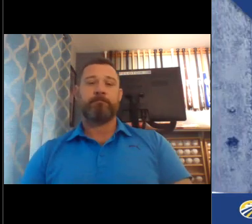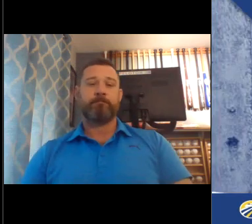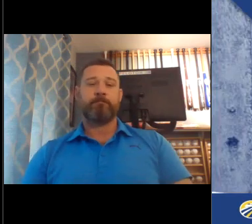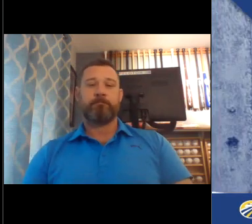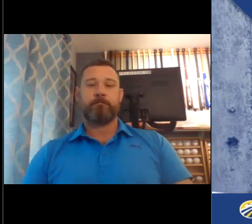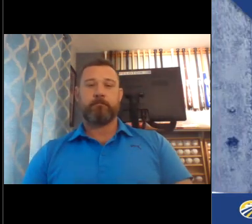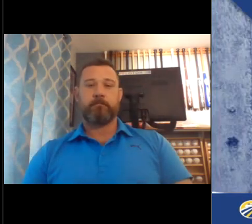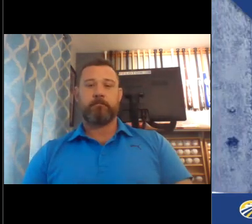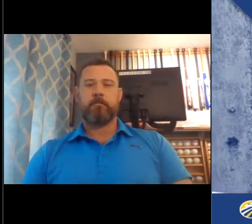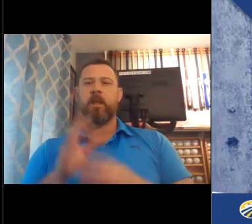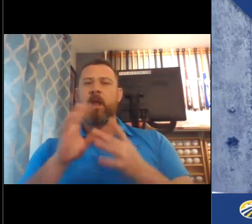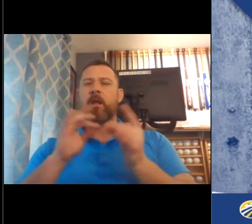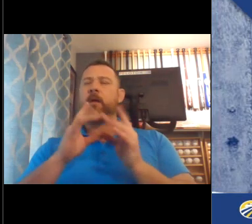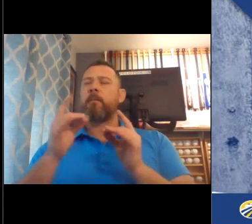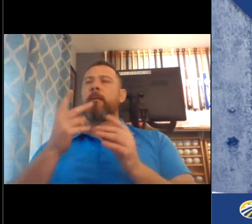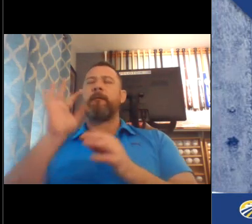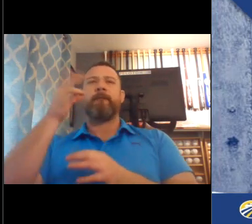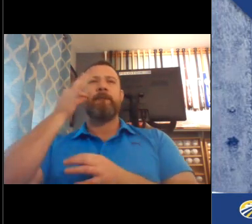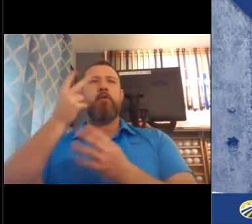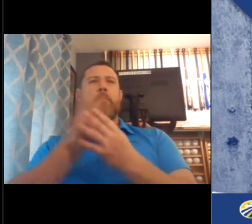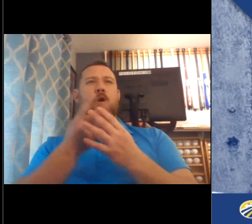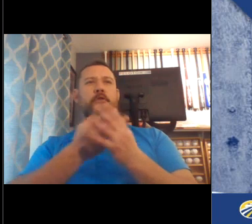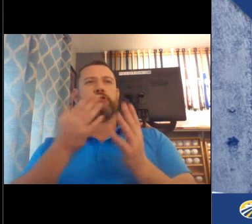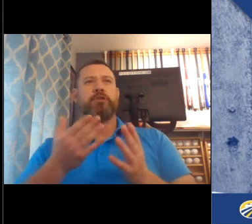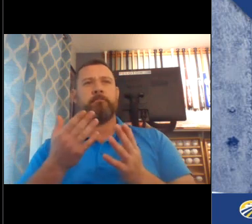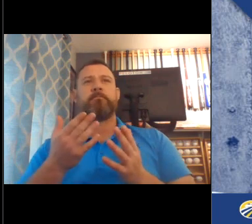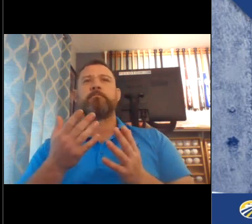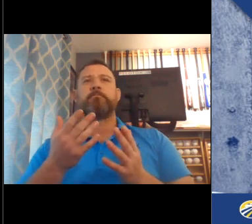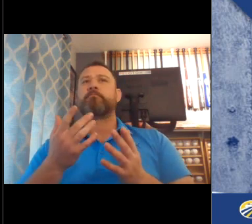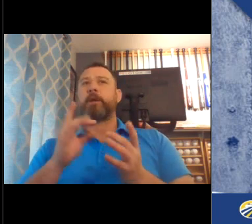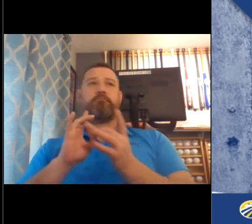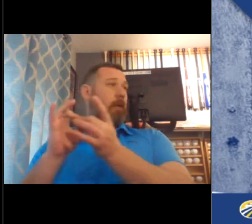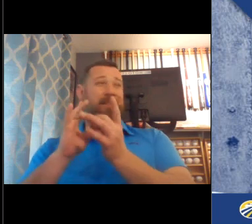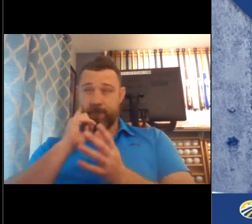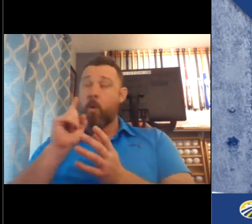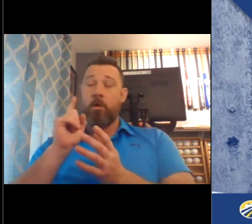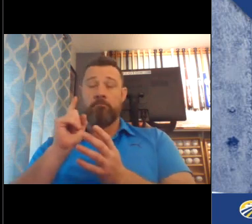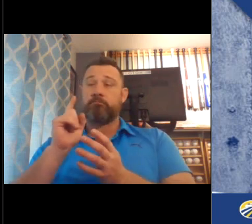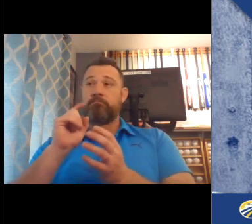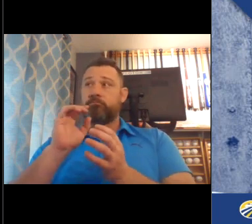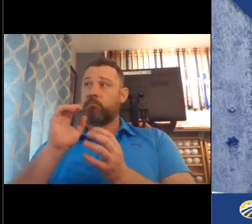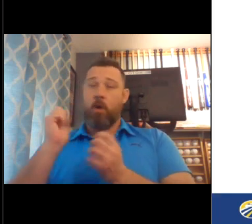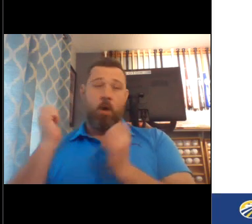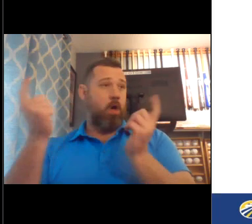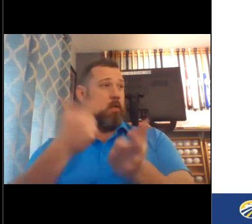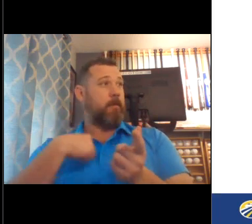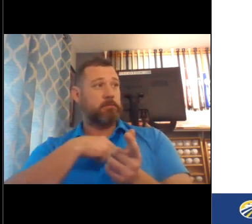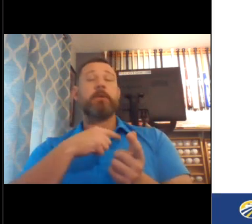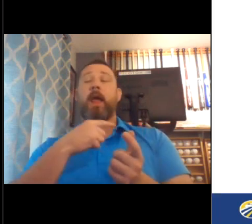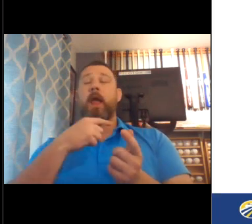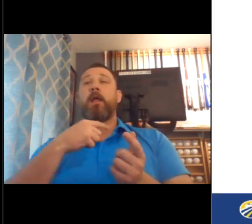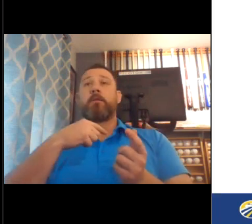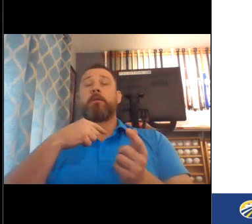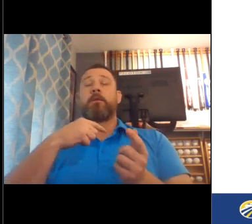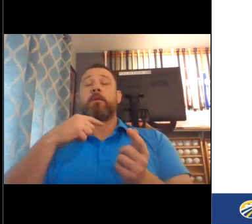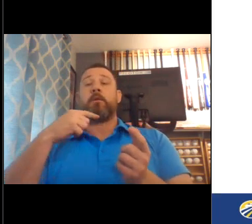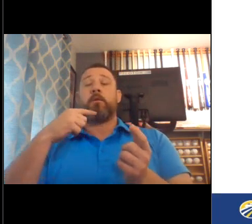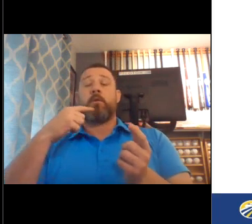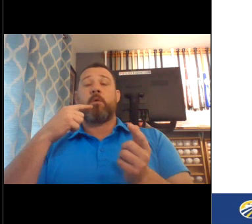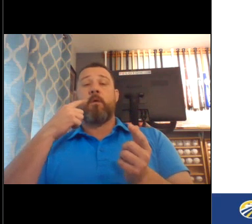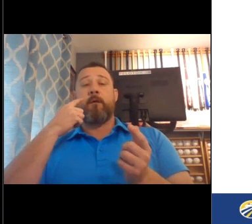I got a comment about the federal partnership because it's so relevant for everything you all do, and it's very relevant for us. It's